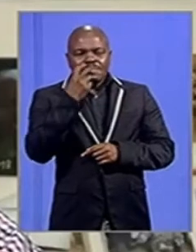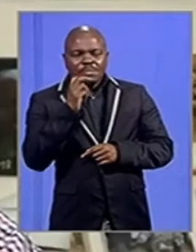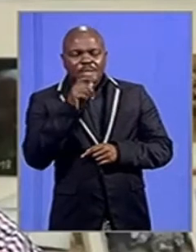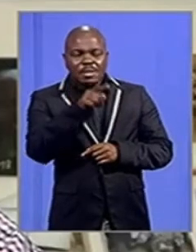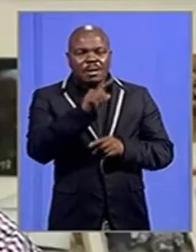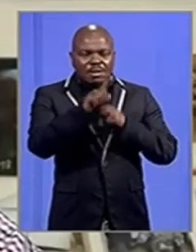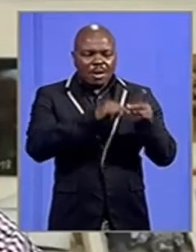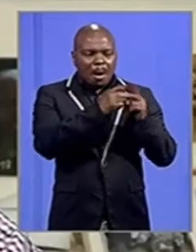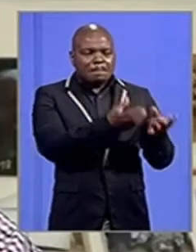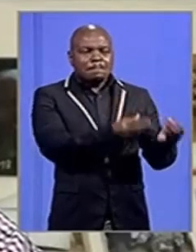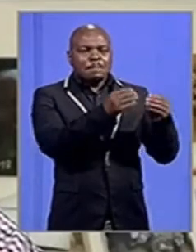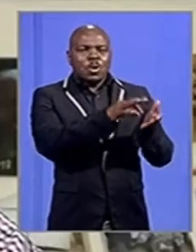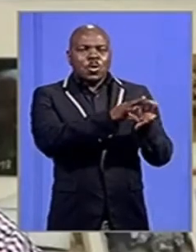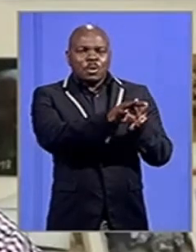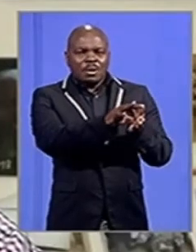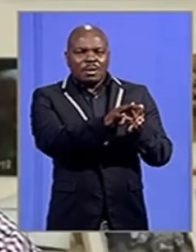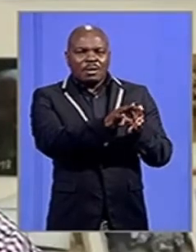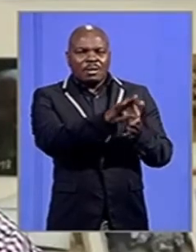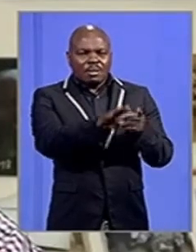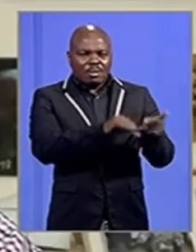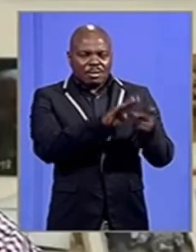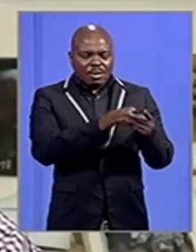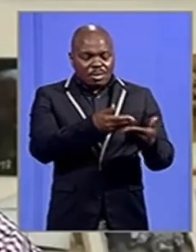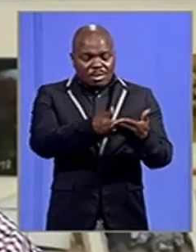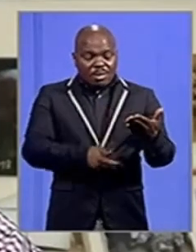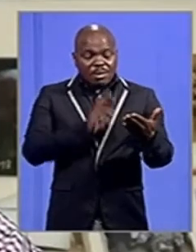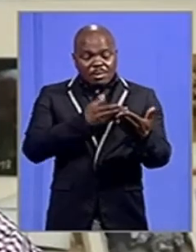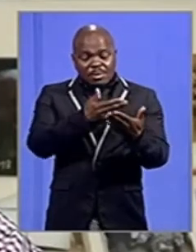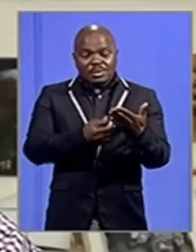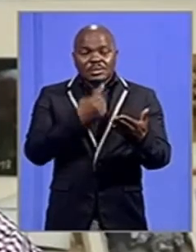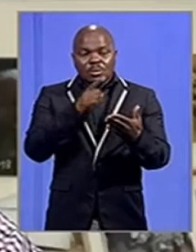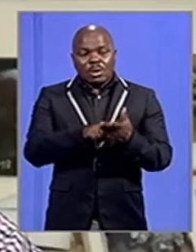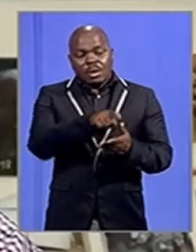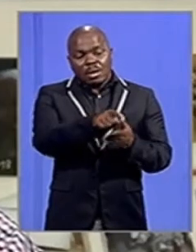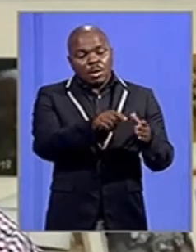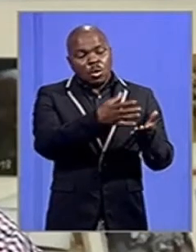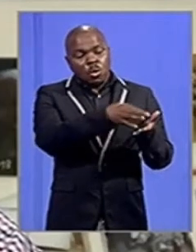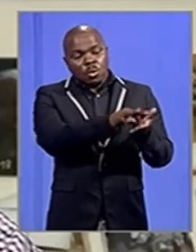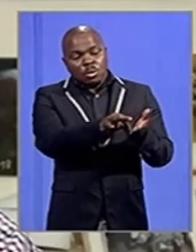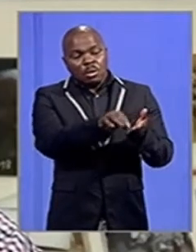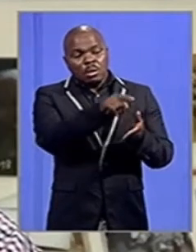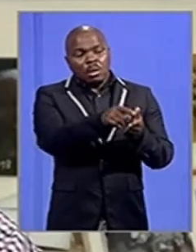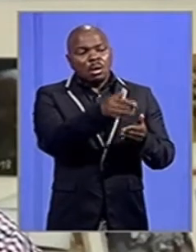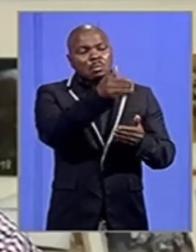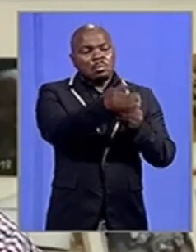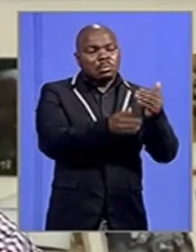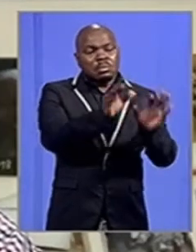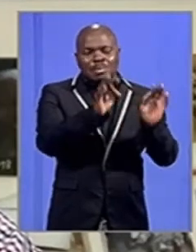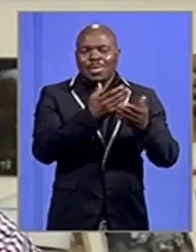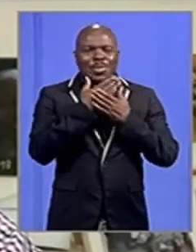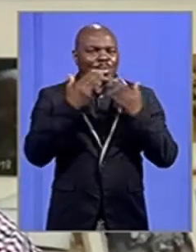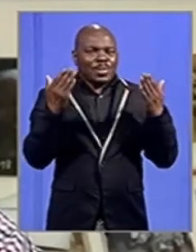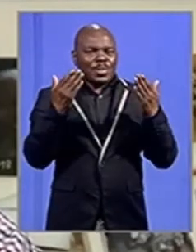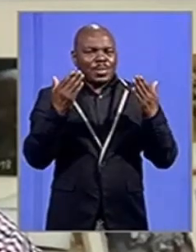gets contracts, and from the reports, many of those contracts were not awarded above board. They seem to